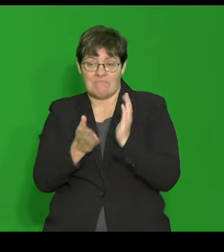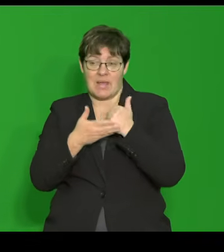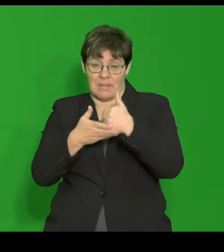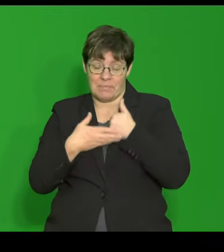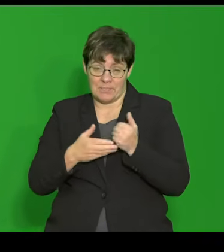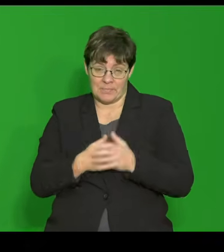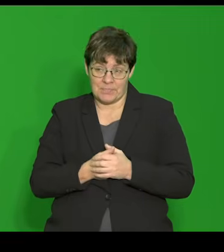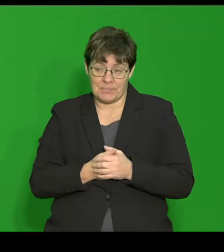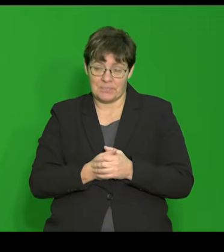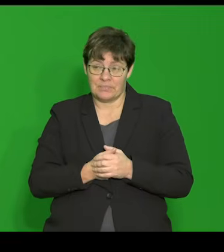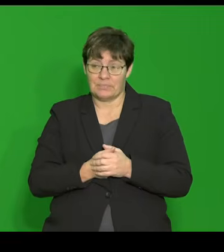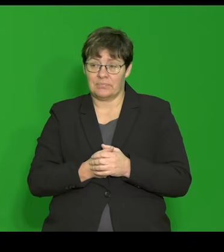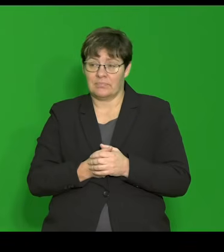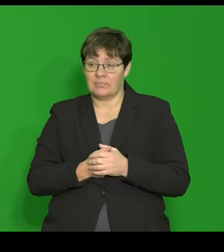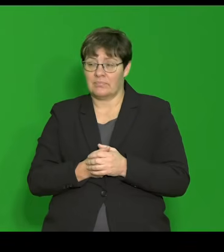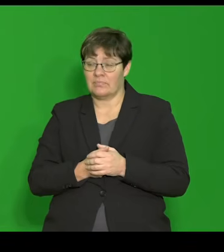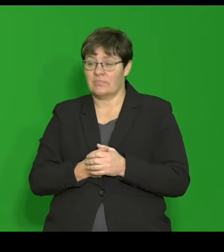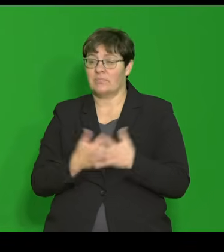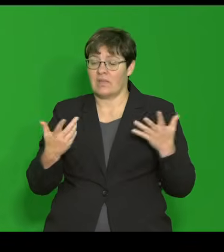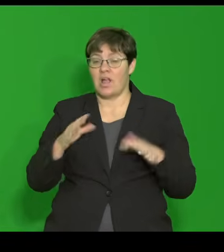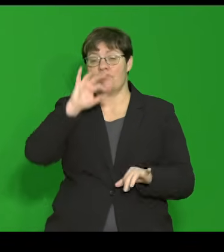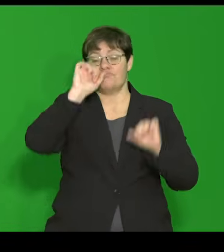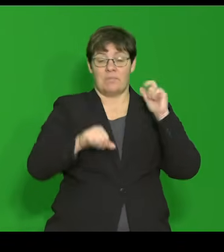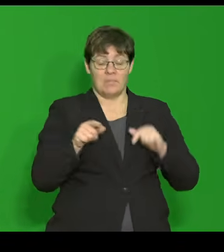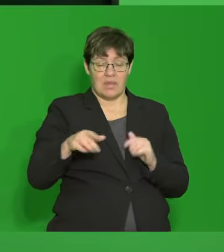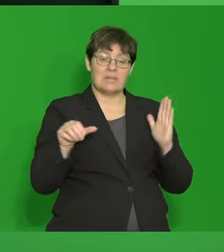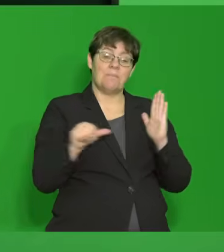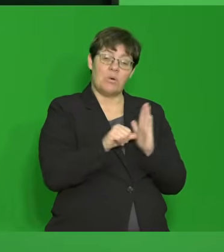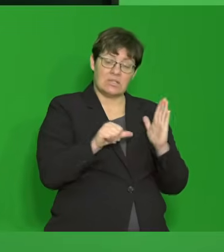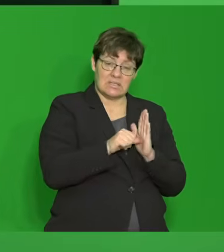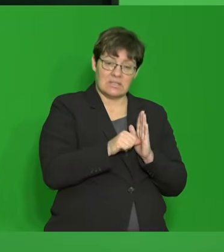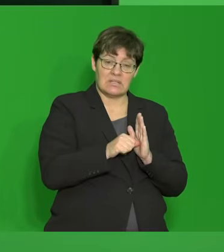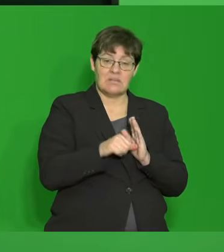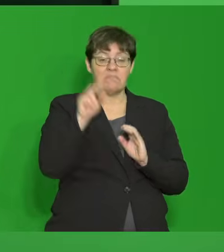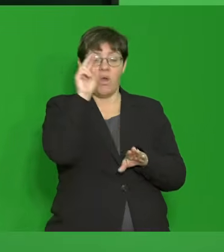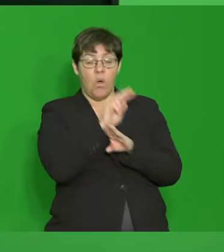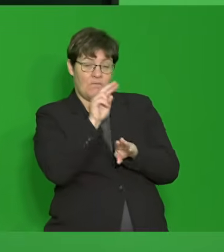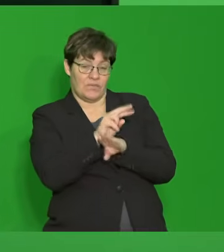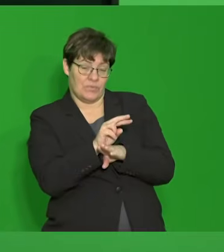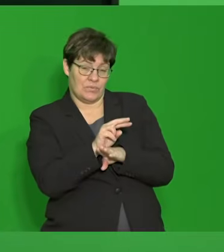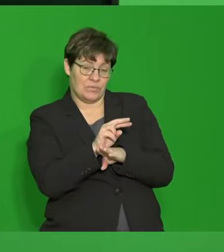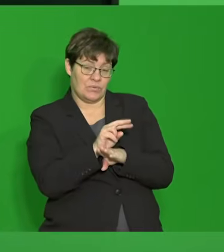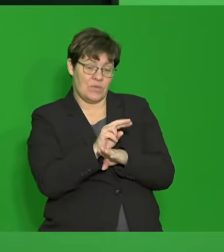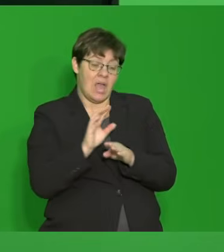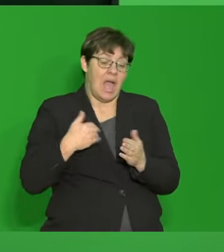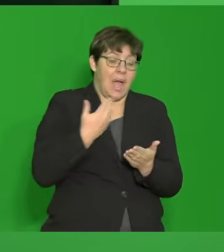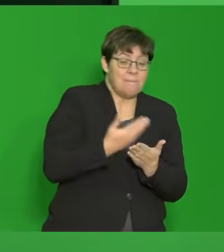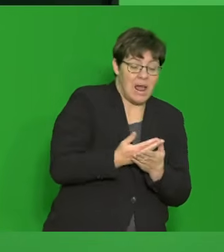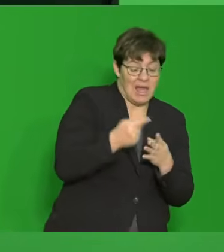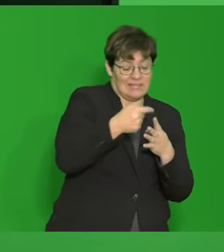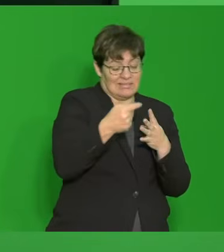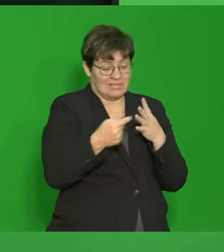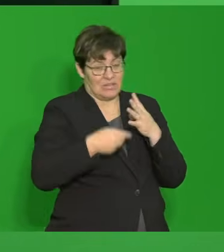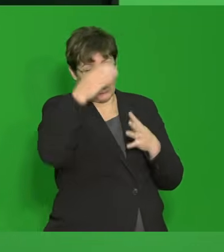digestion. So guys, as we wrap this segment up, it's important that we have an overview of